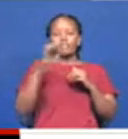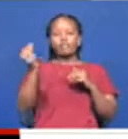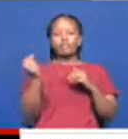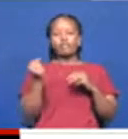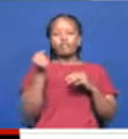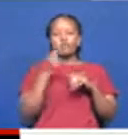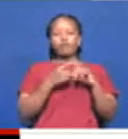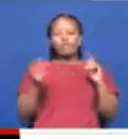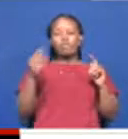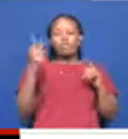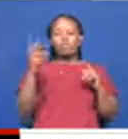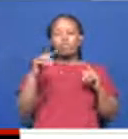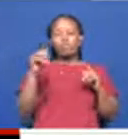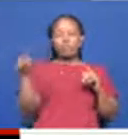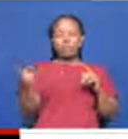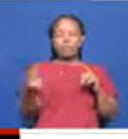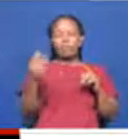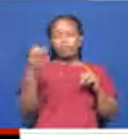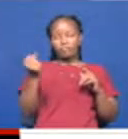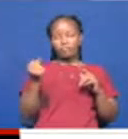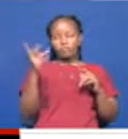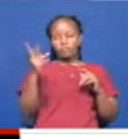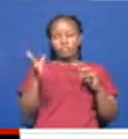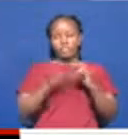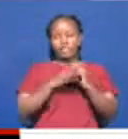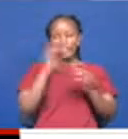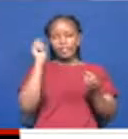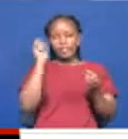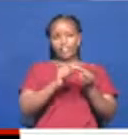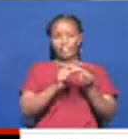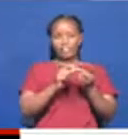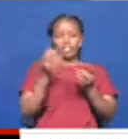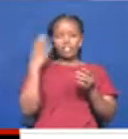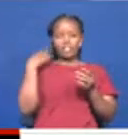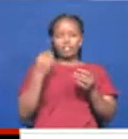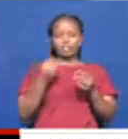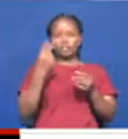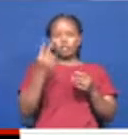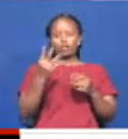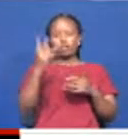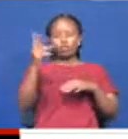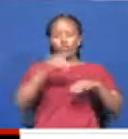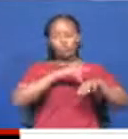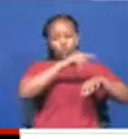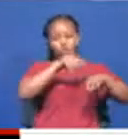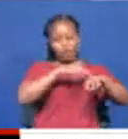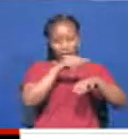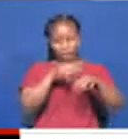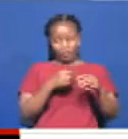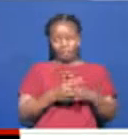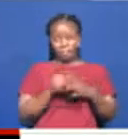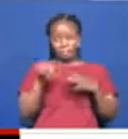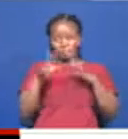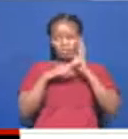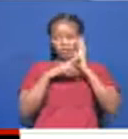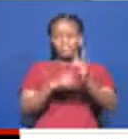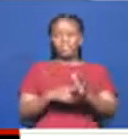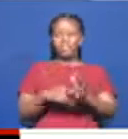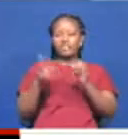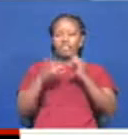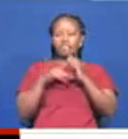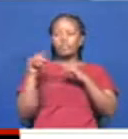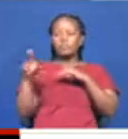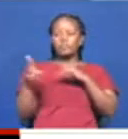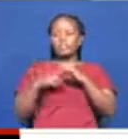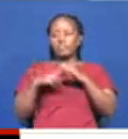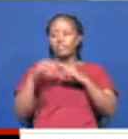of 2,549 tested in the last 24 hours. This representing a 7.7% positivity rate, a